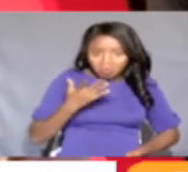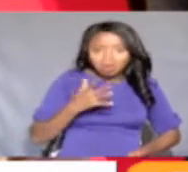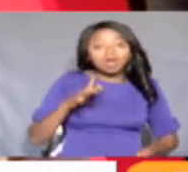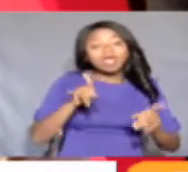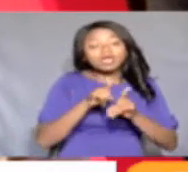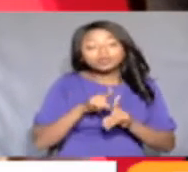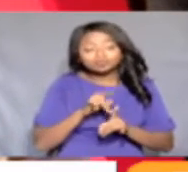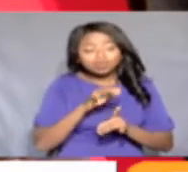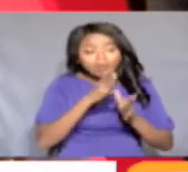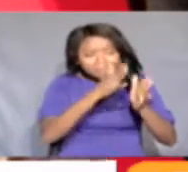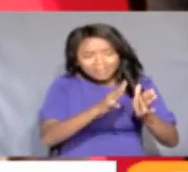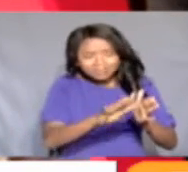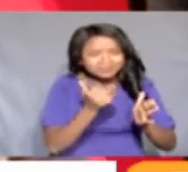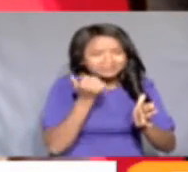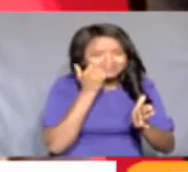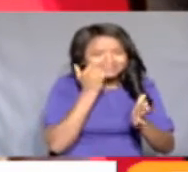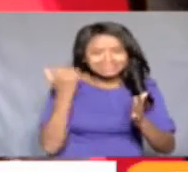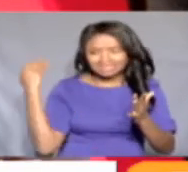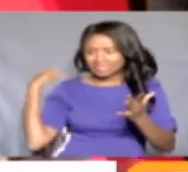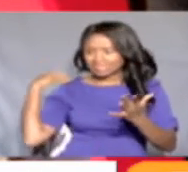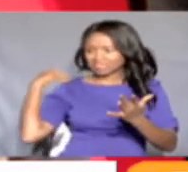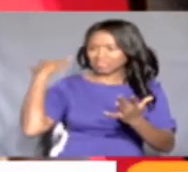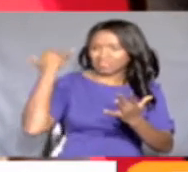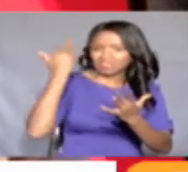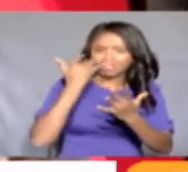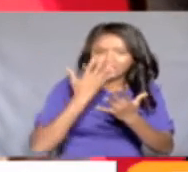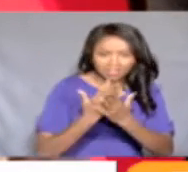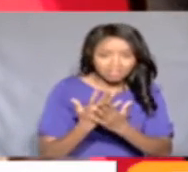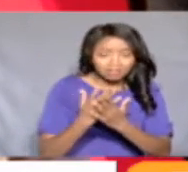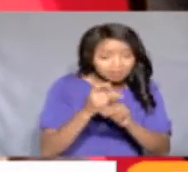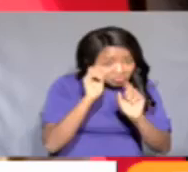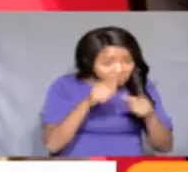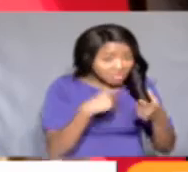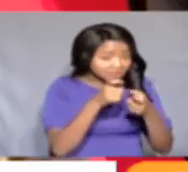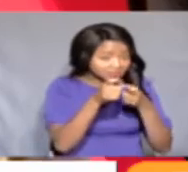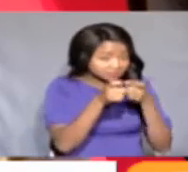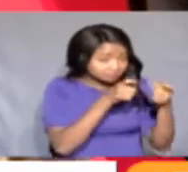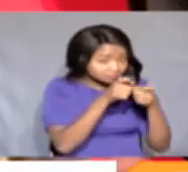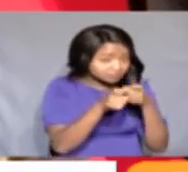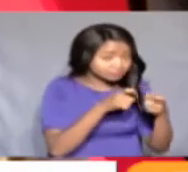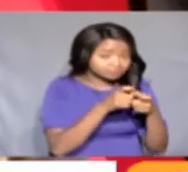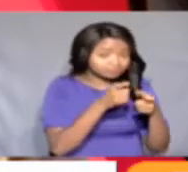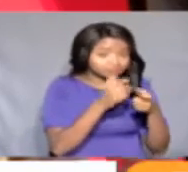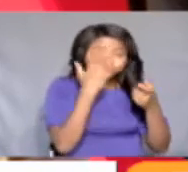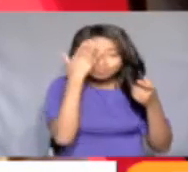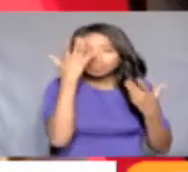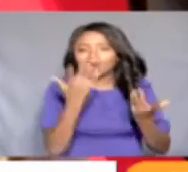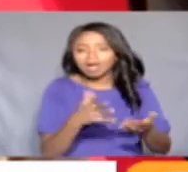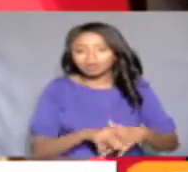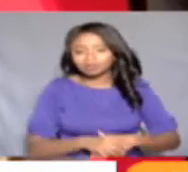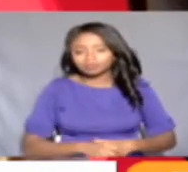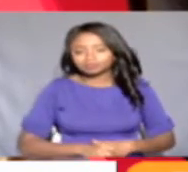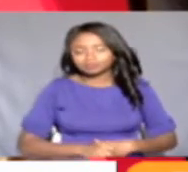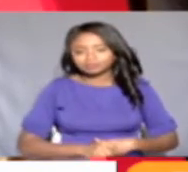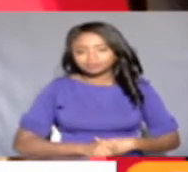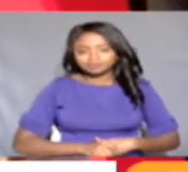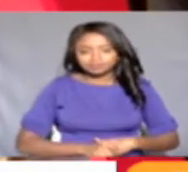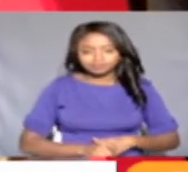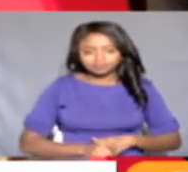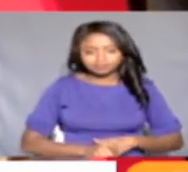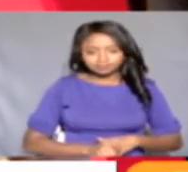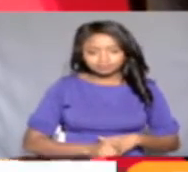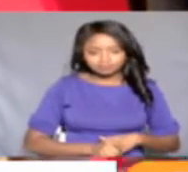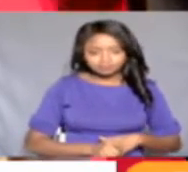person so that to avoid harm to that person leading to what you'll prescribe? Thank